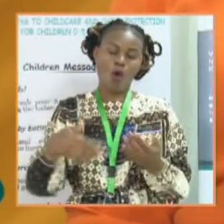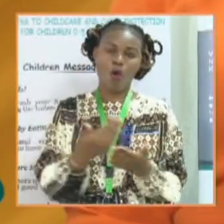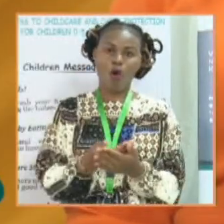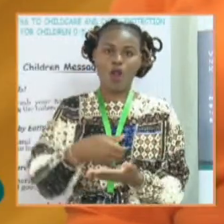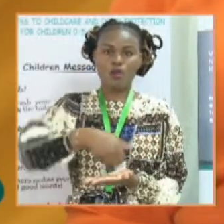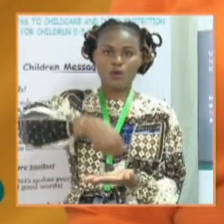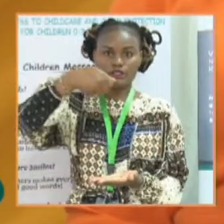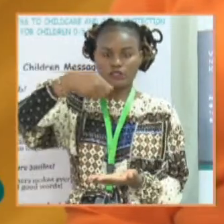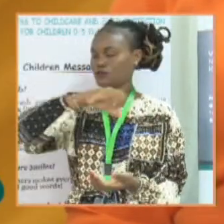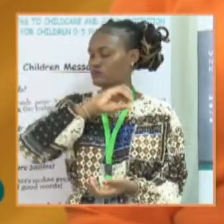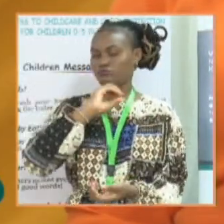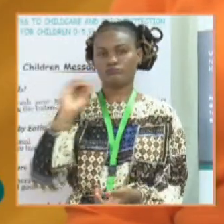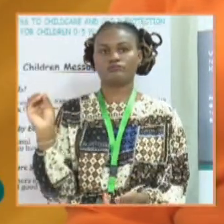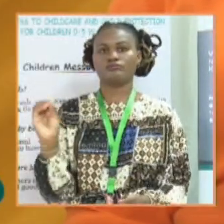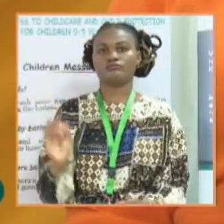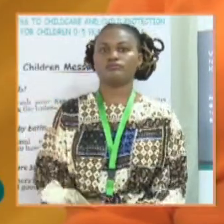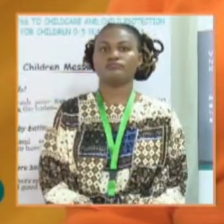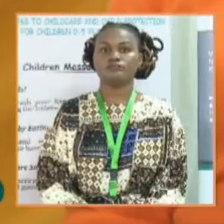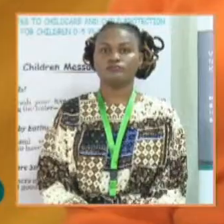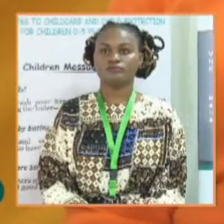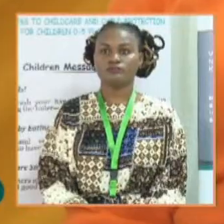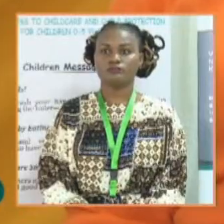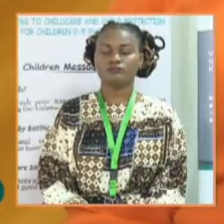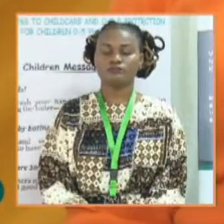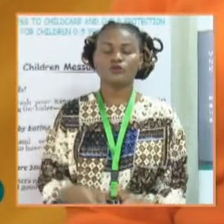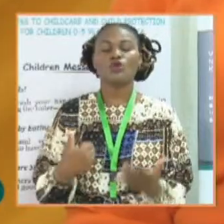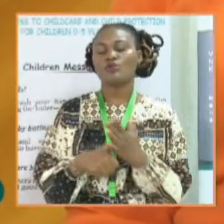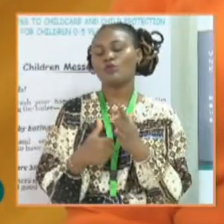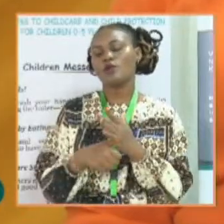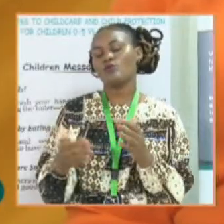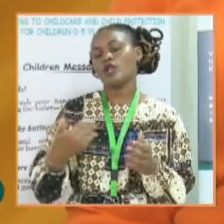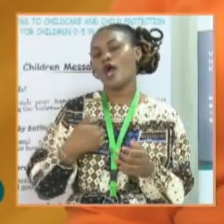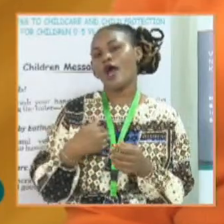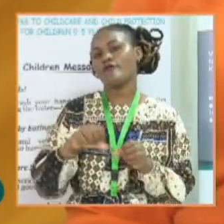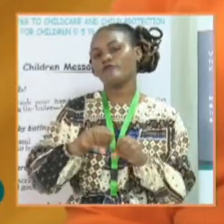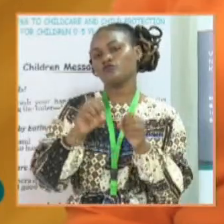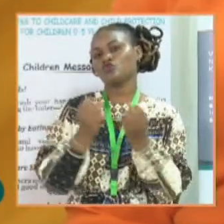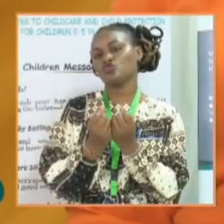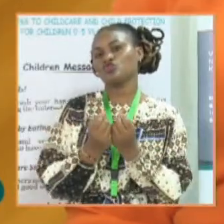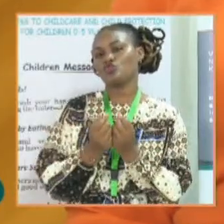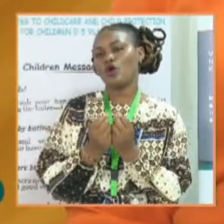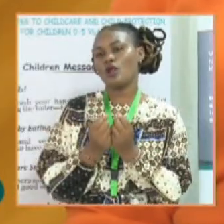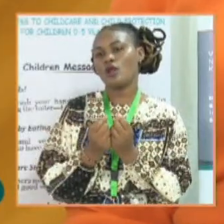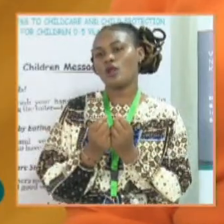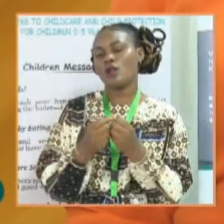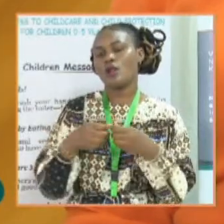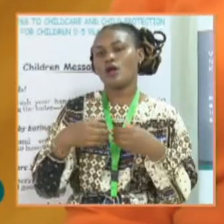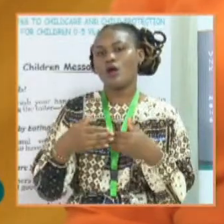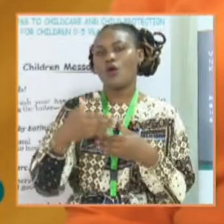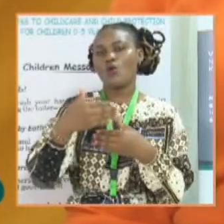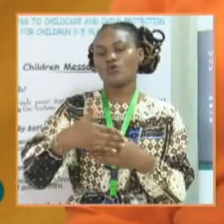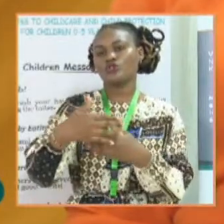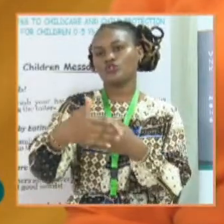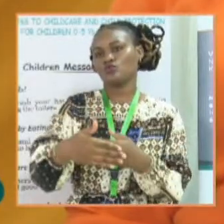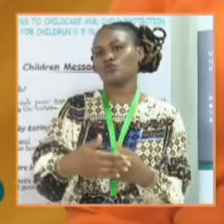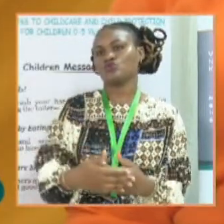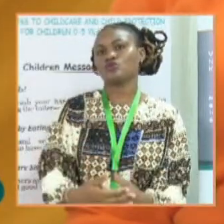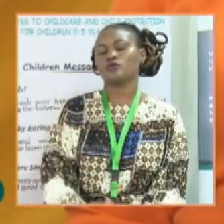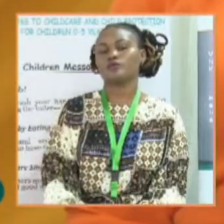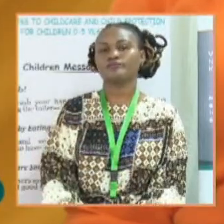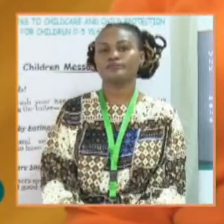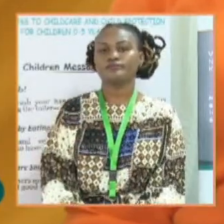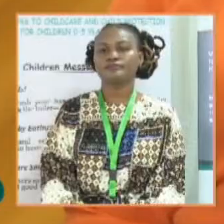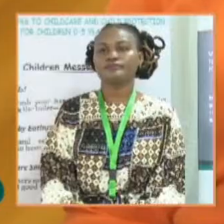For where we had challenges is social welfare. Social welfare, unlike education, is not a budget line that you